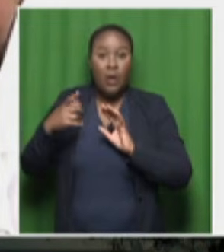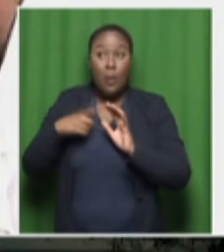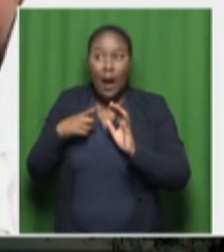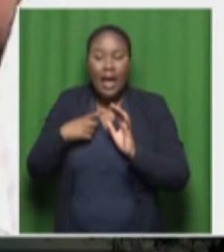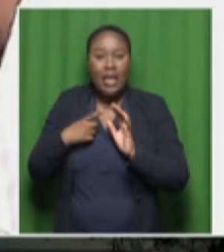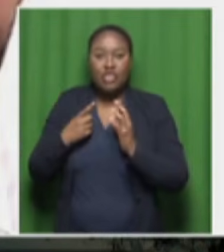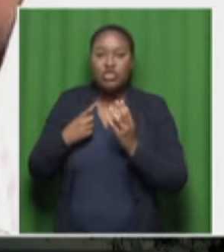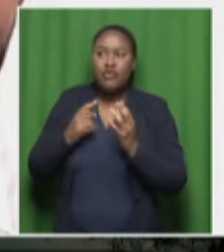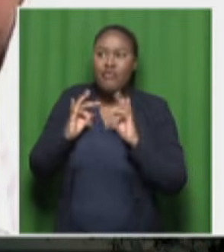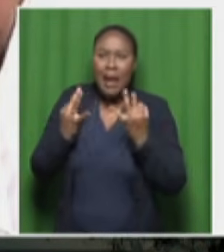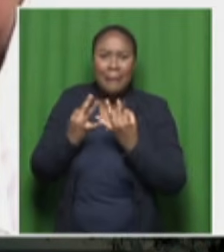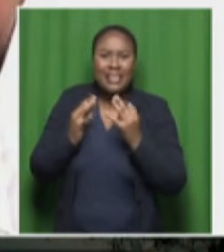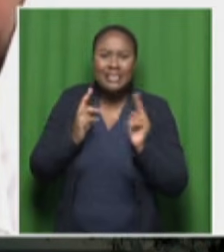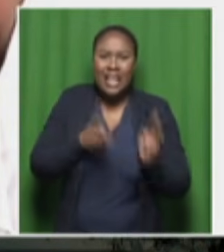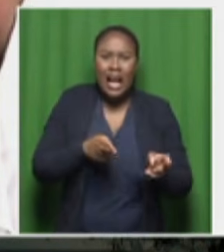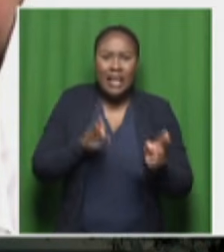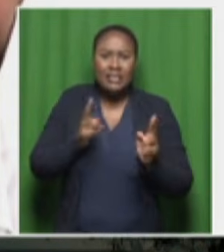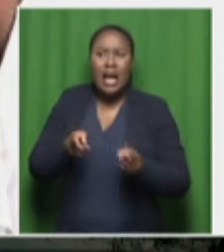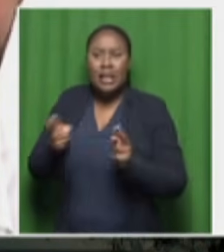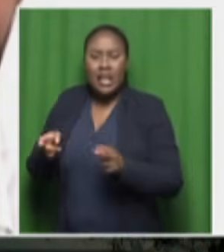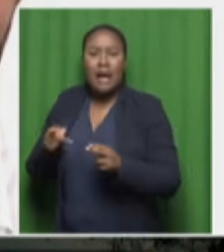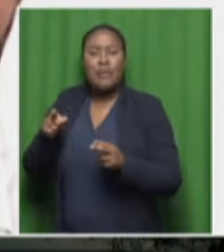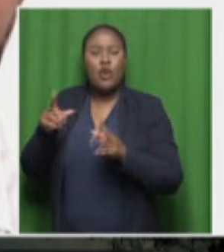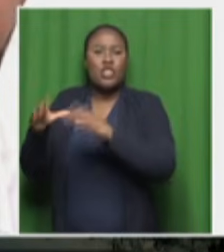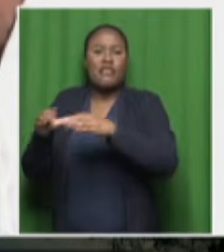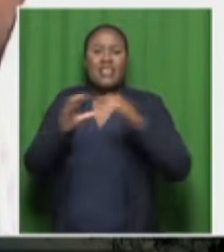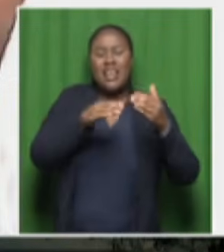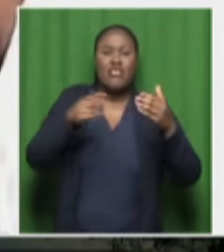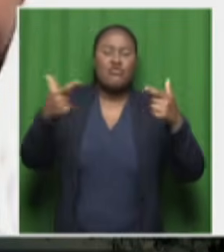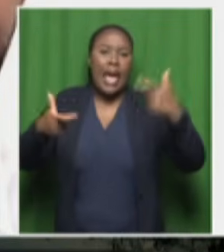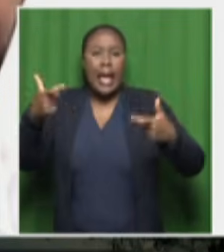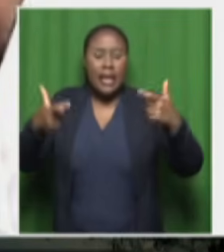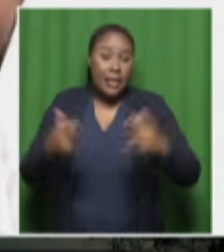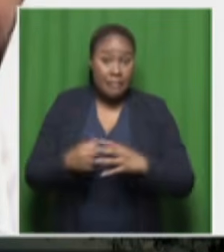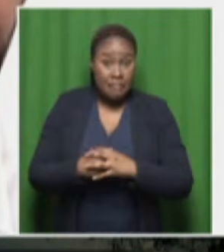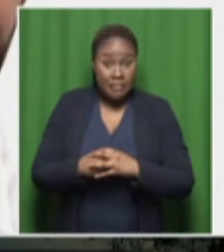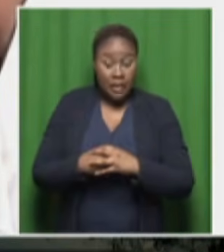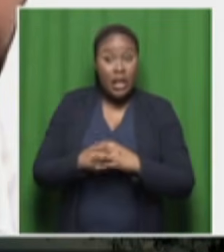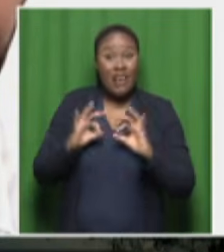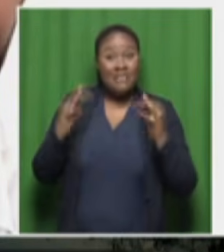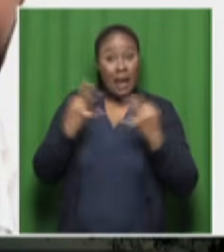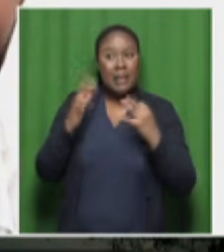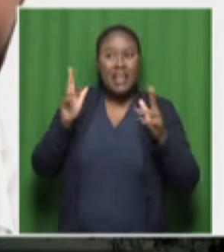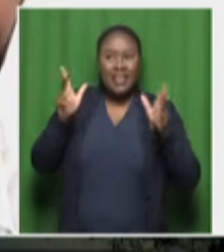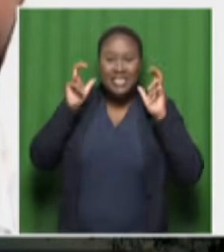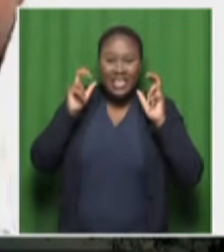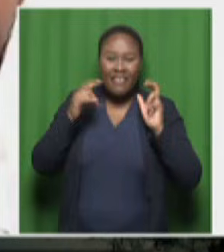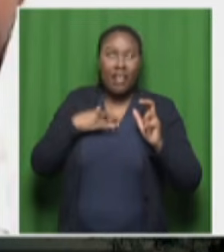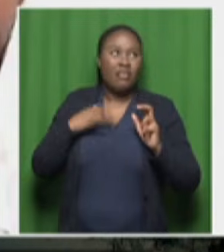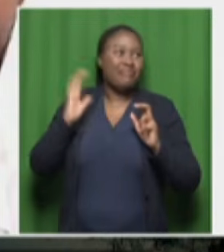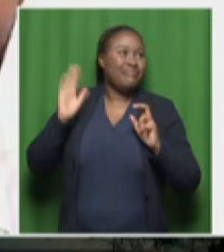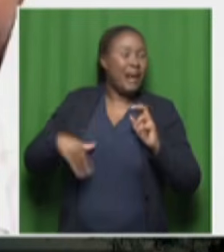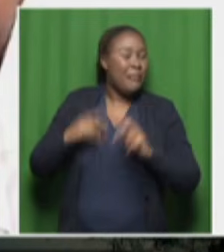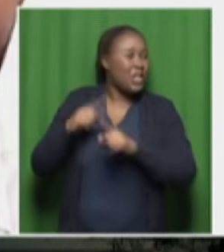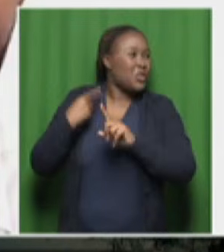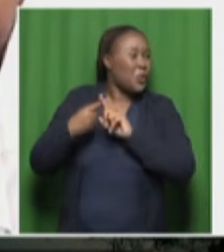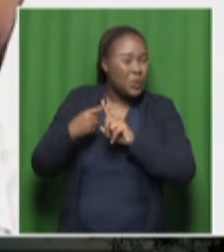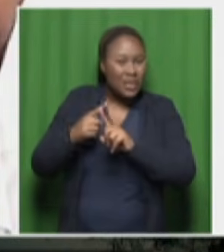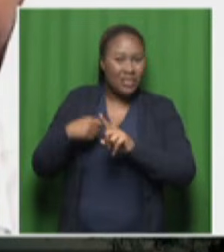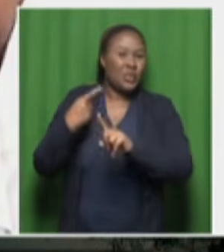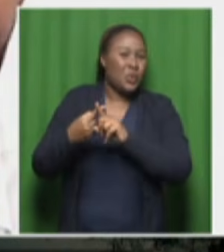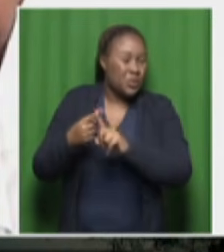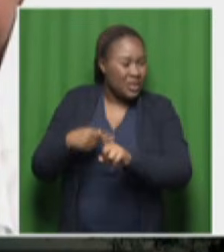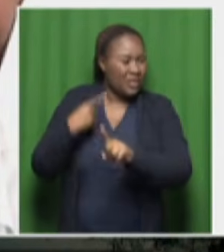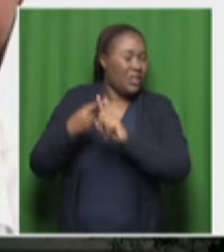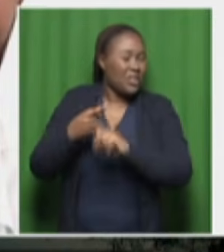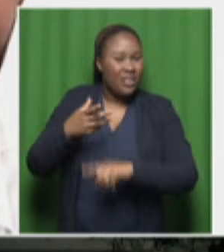on a daily basis. And I can imagine them listening to this conversation and thinking, excuses, excuses. How many times have we